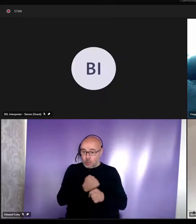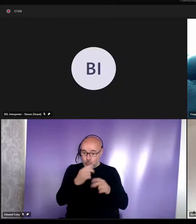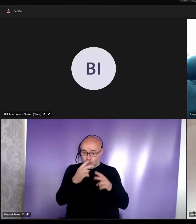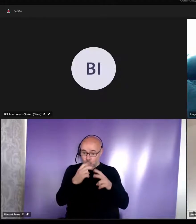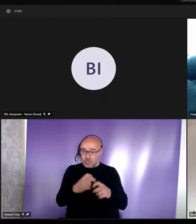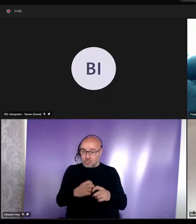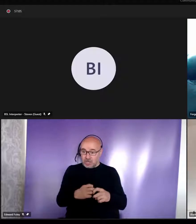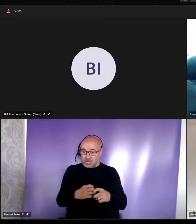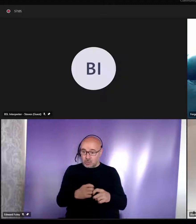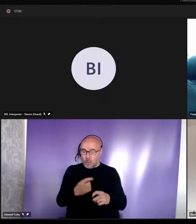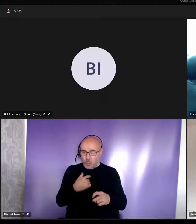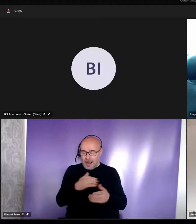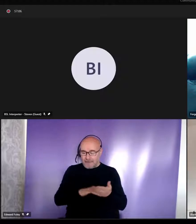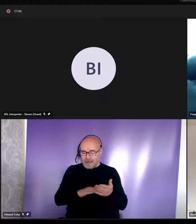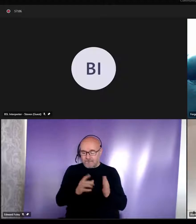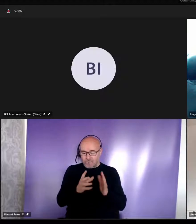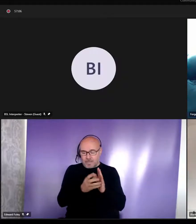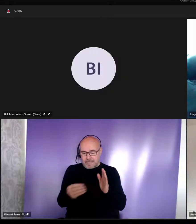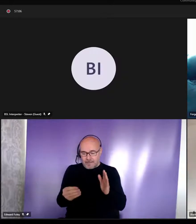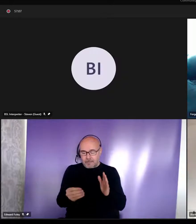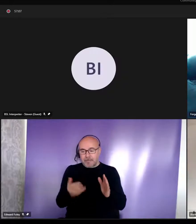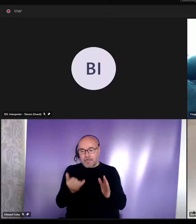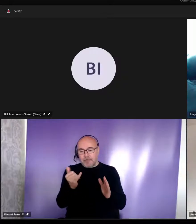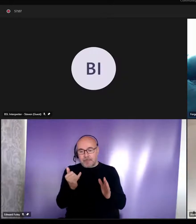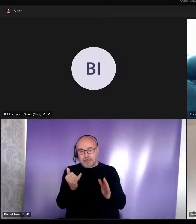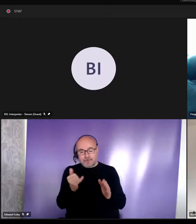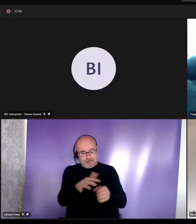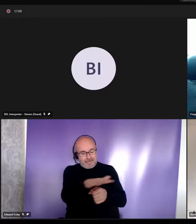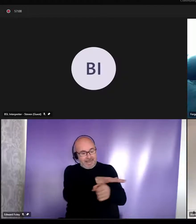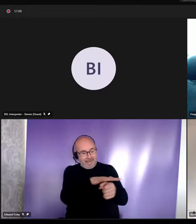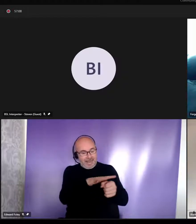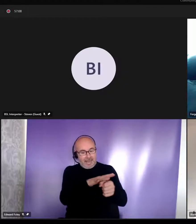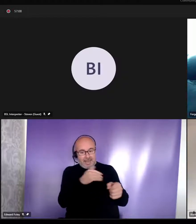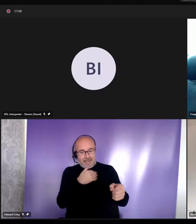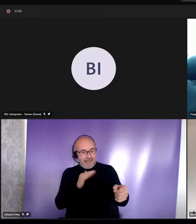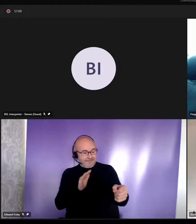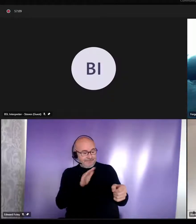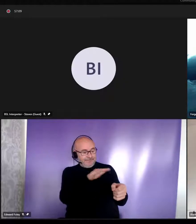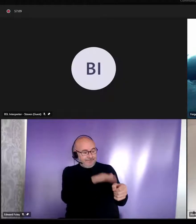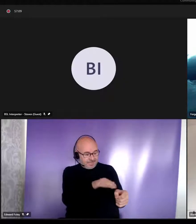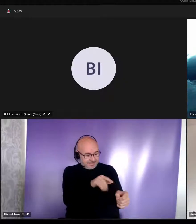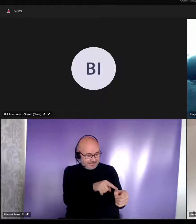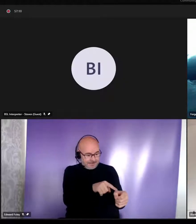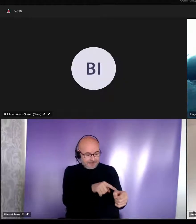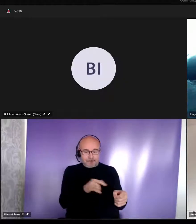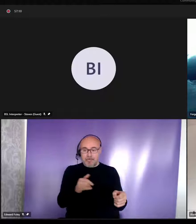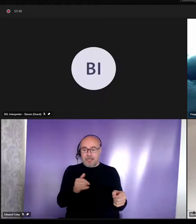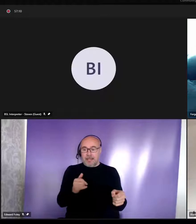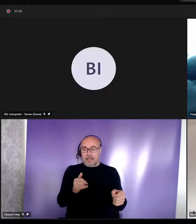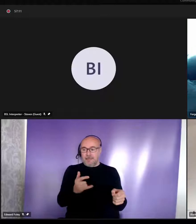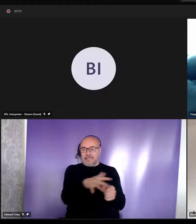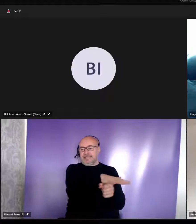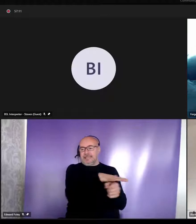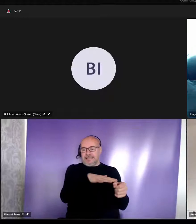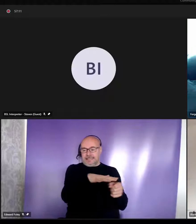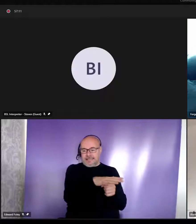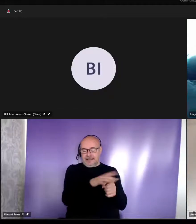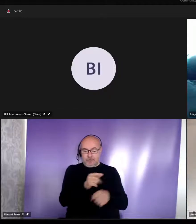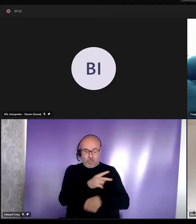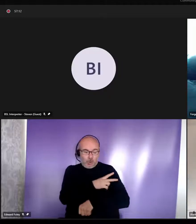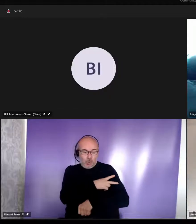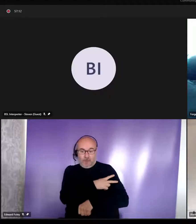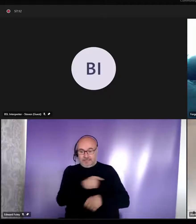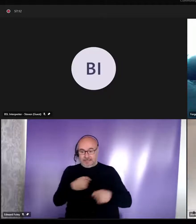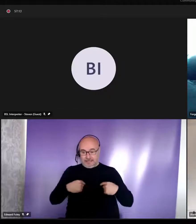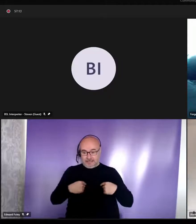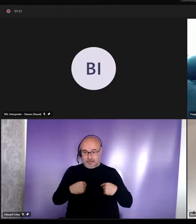when you attend a site visit, very often if an officer is going to leave their desk to attend a site visit, by the time they go and do